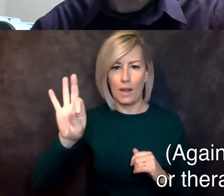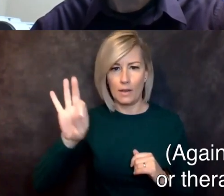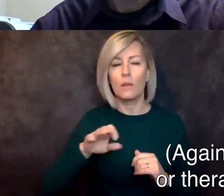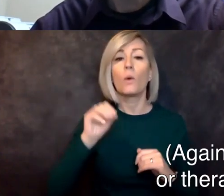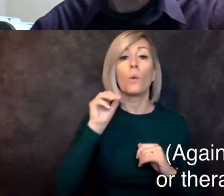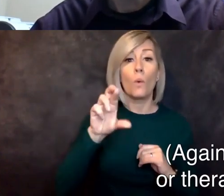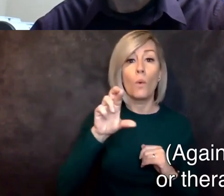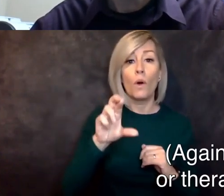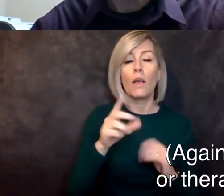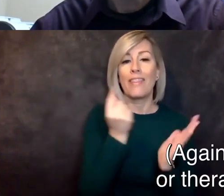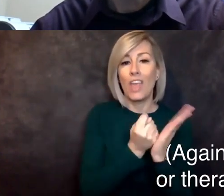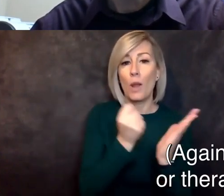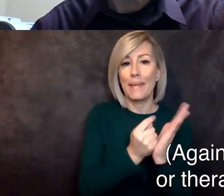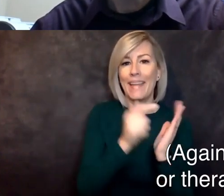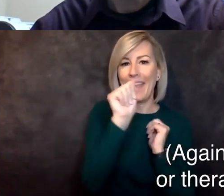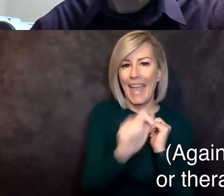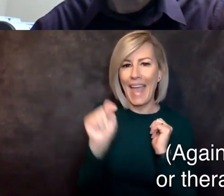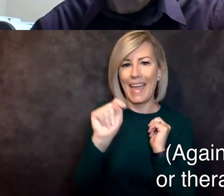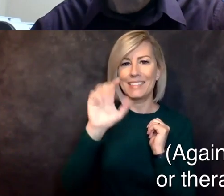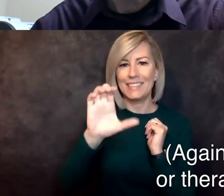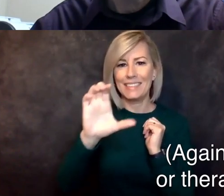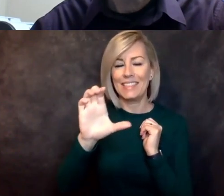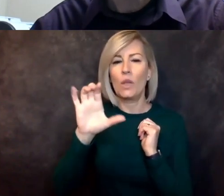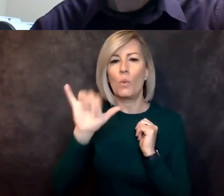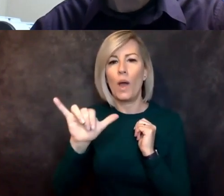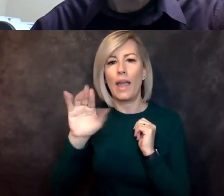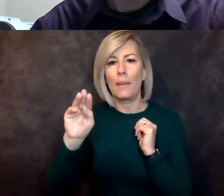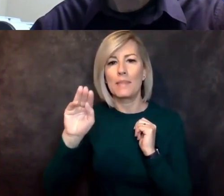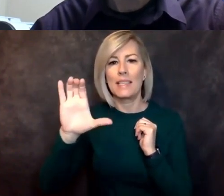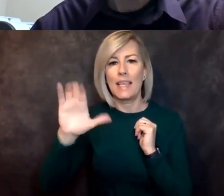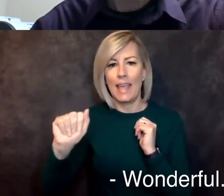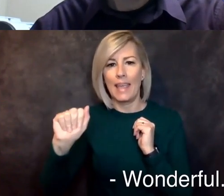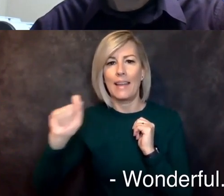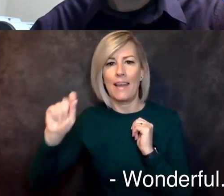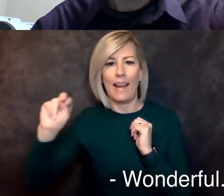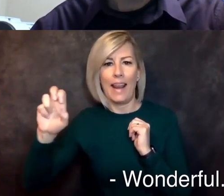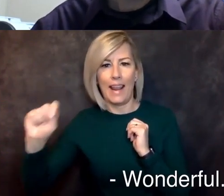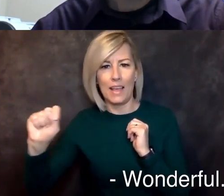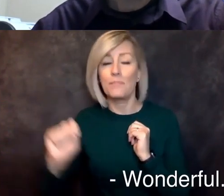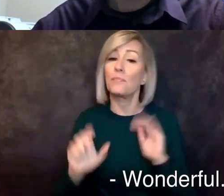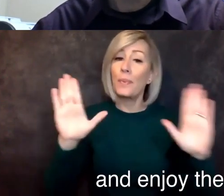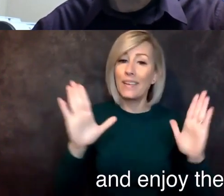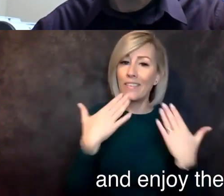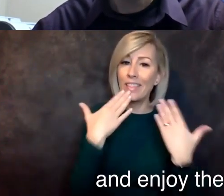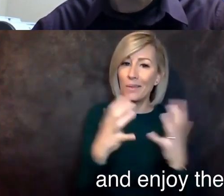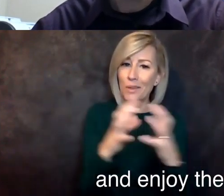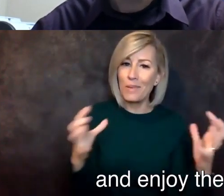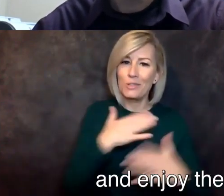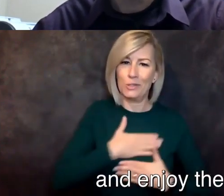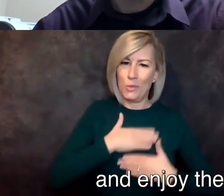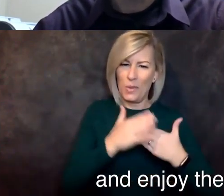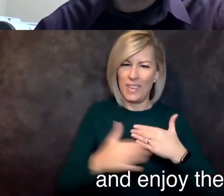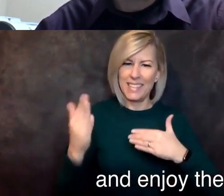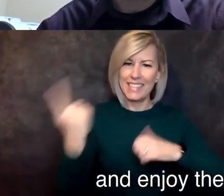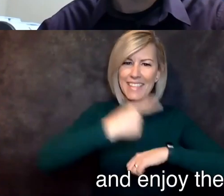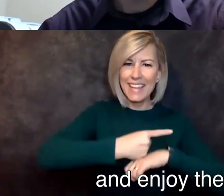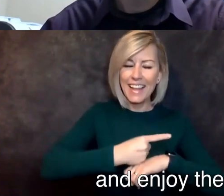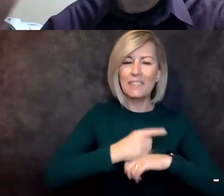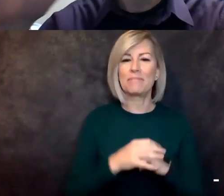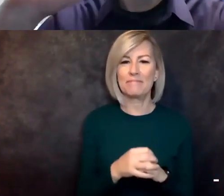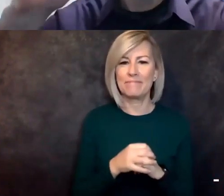therapy at ccymca.net. Wonderful. Well, thanks so much and enjoy the rest of our event today.